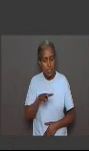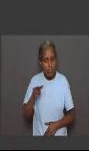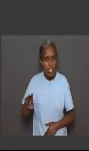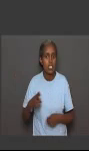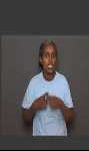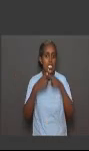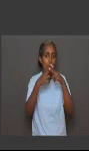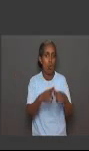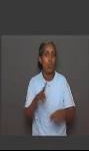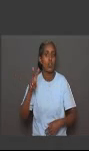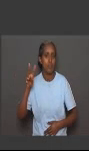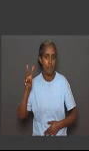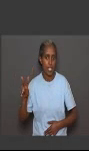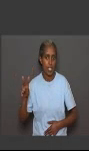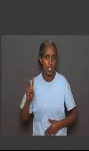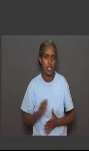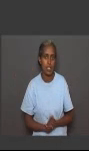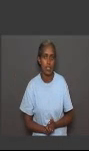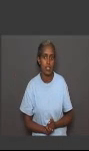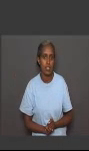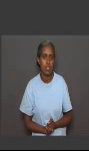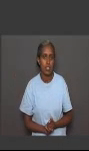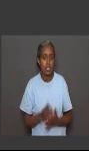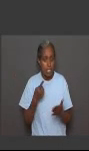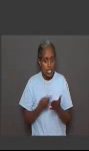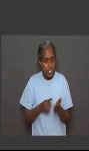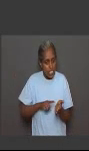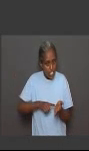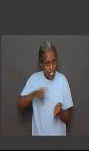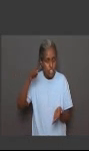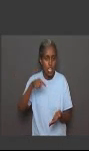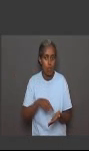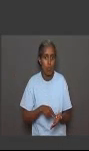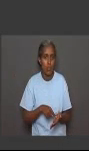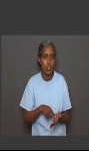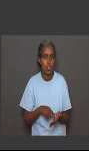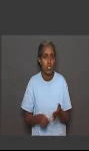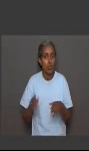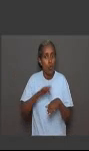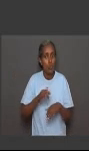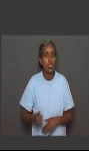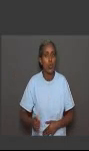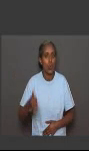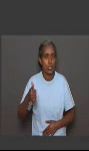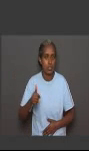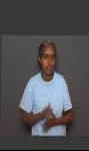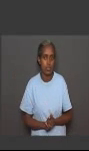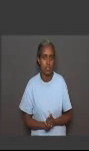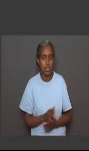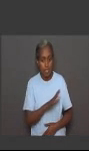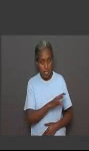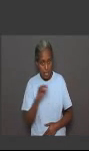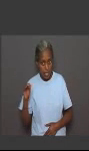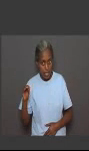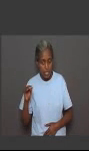called v. Its initial point is on the origin, and